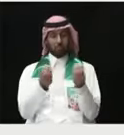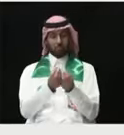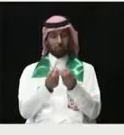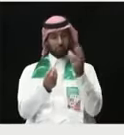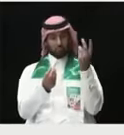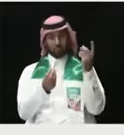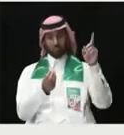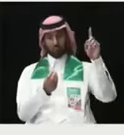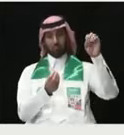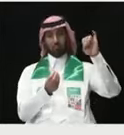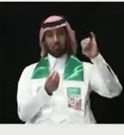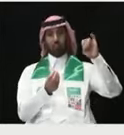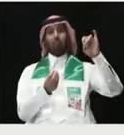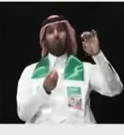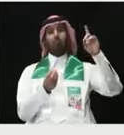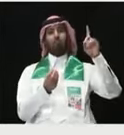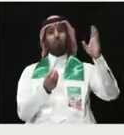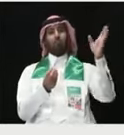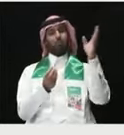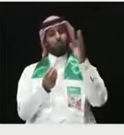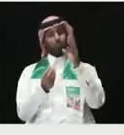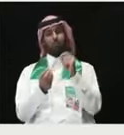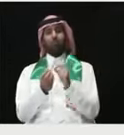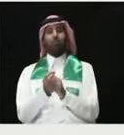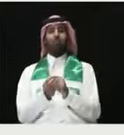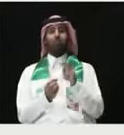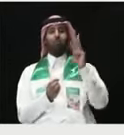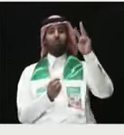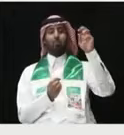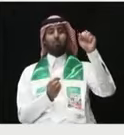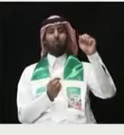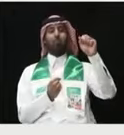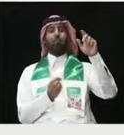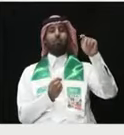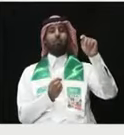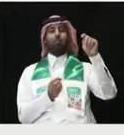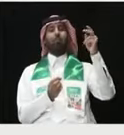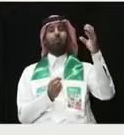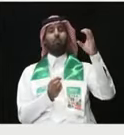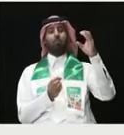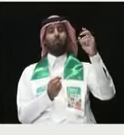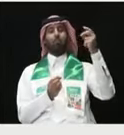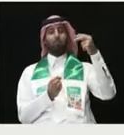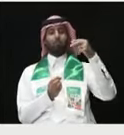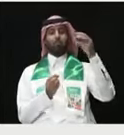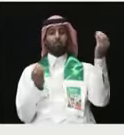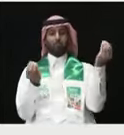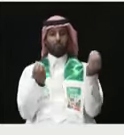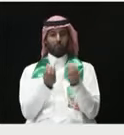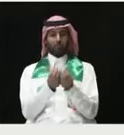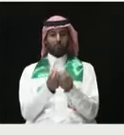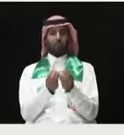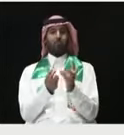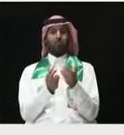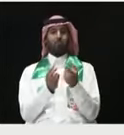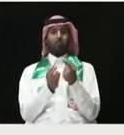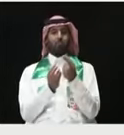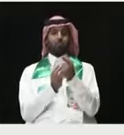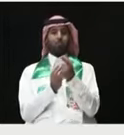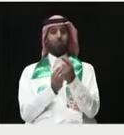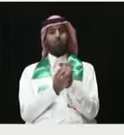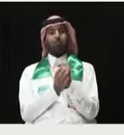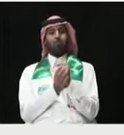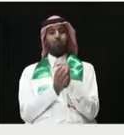will use watched. Okay. Did he watch TV? How did we come? How did